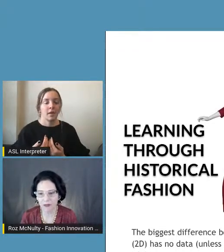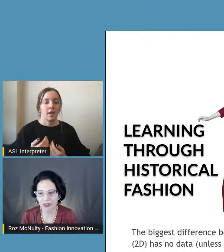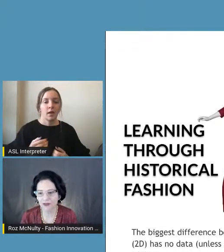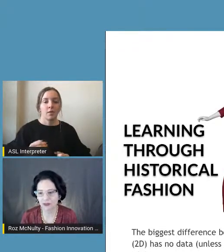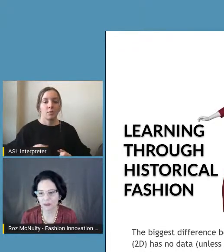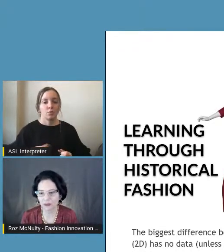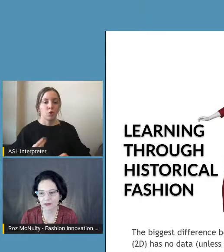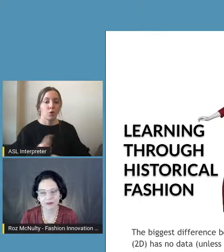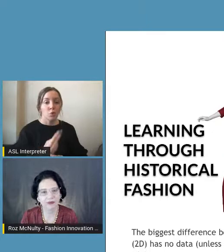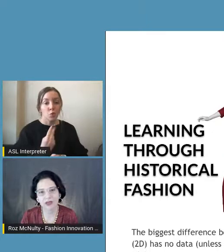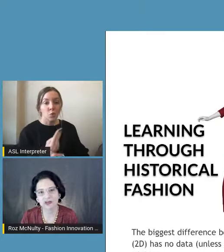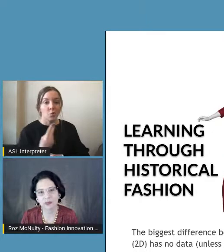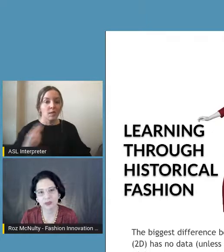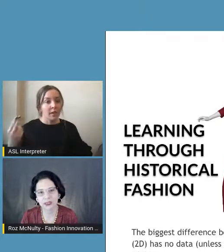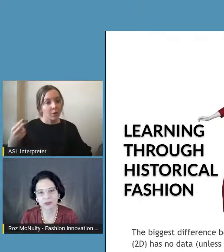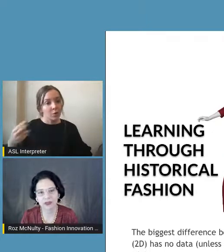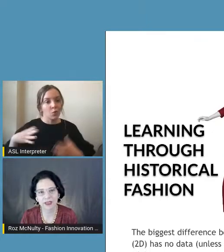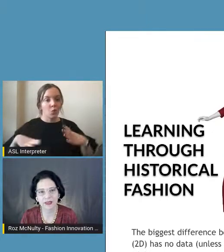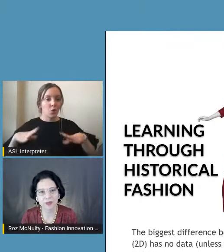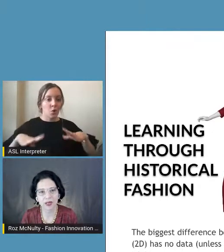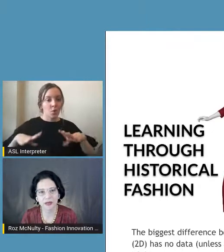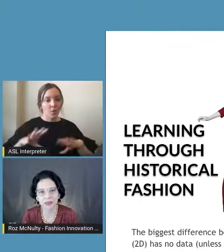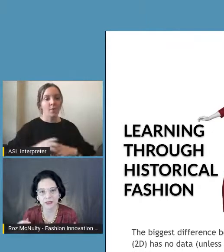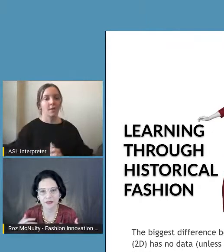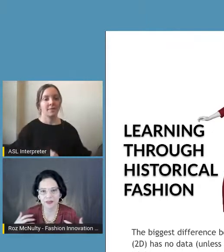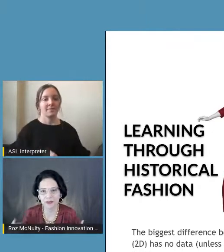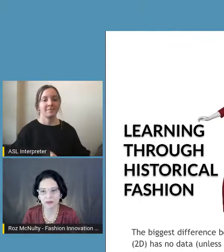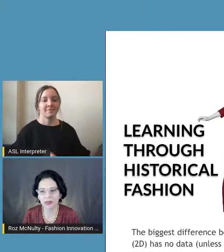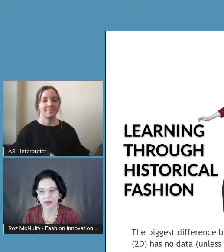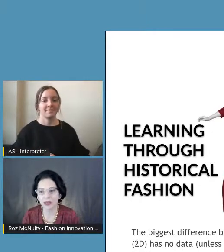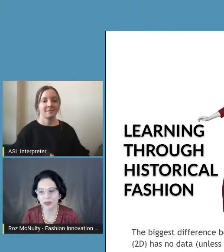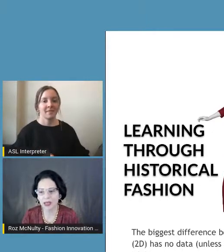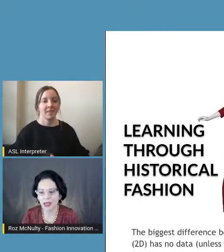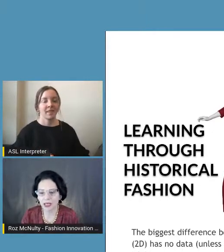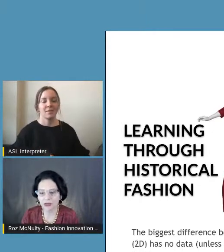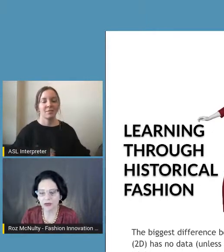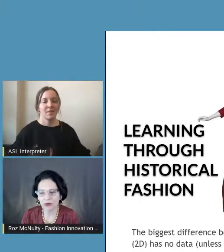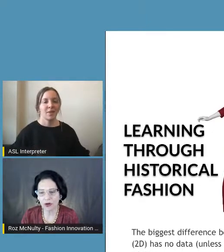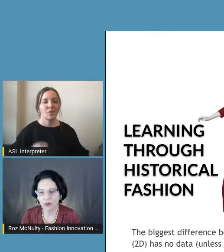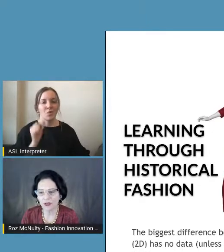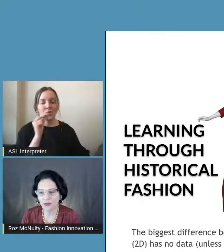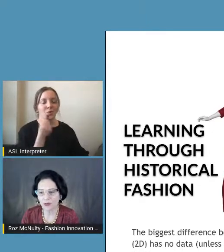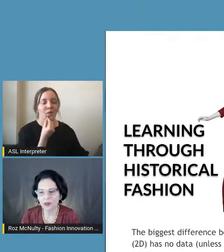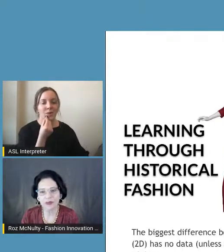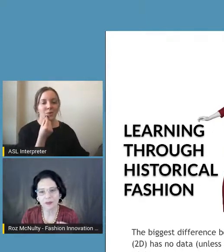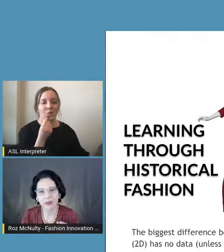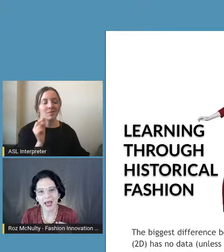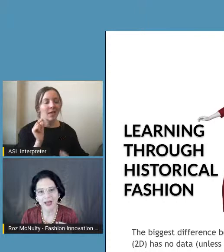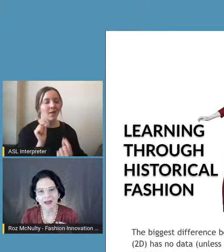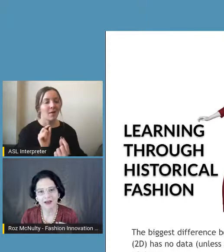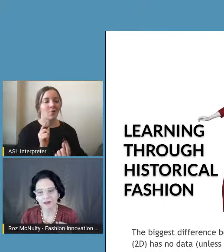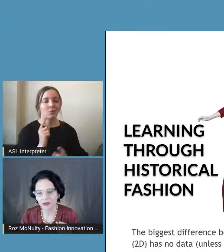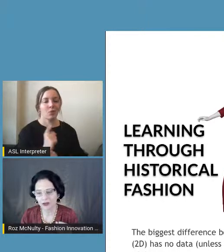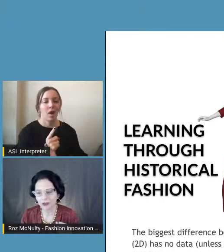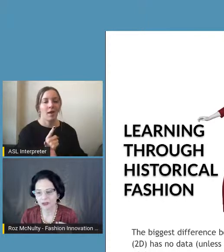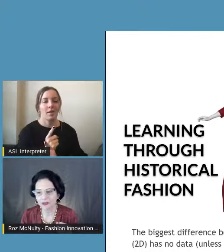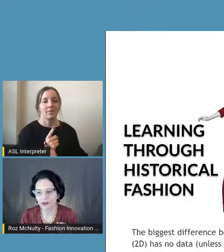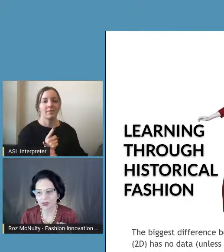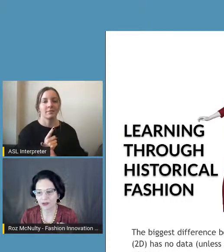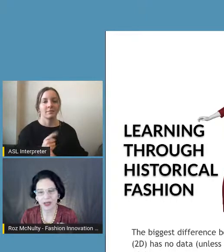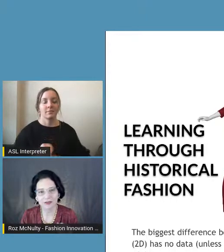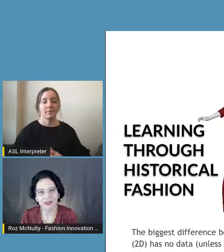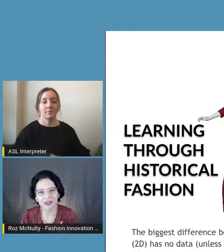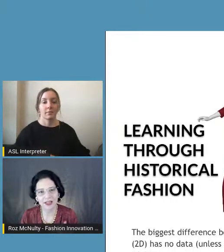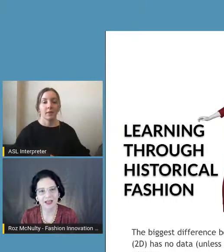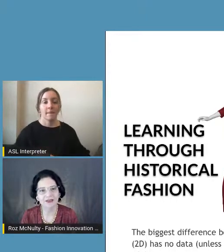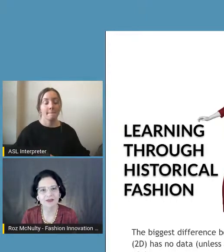And it's just been such a pleasure to get it right. But at the same time, you don't always know what's at the back of a garment.